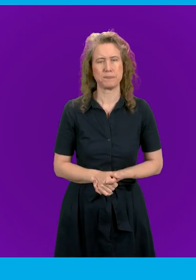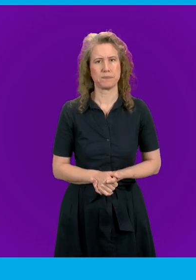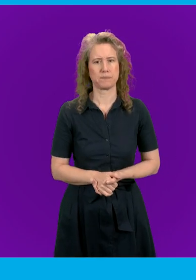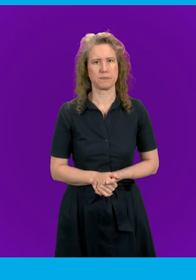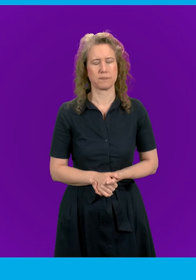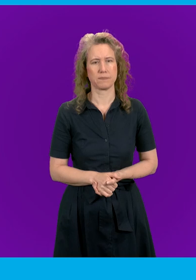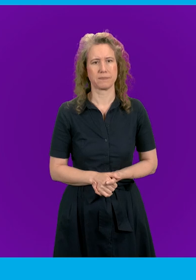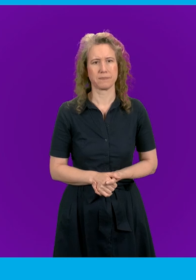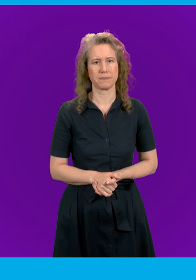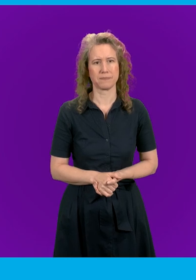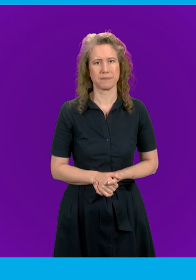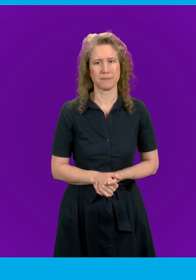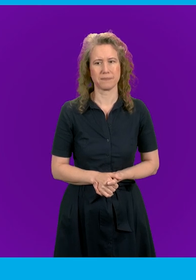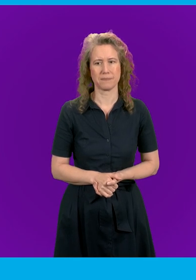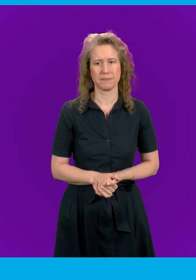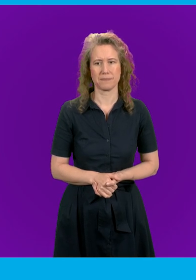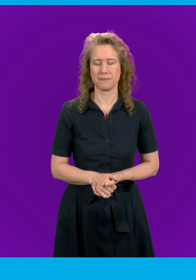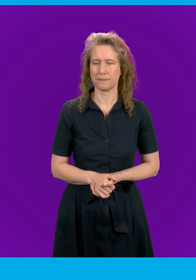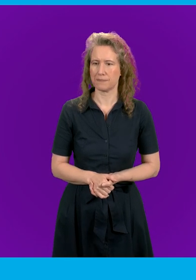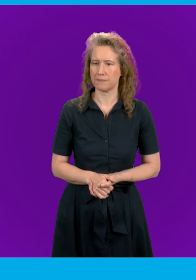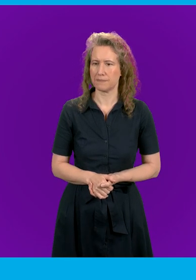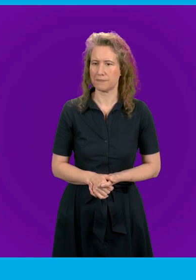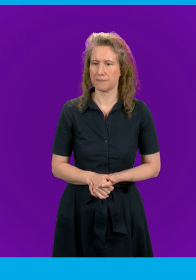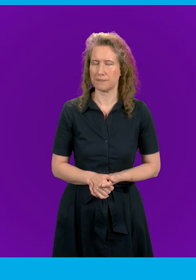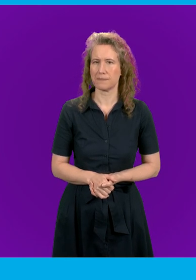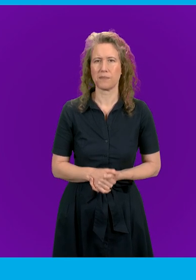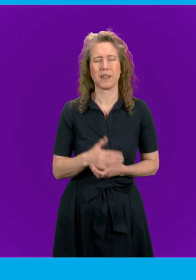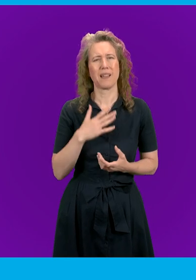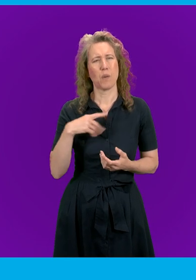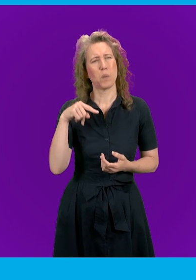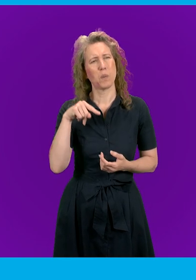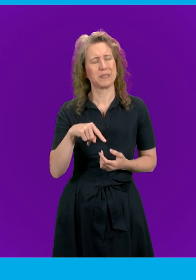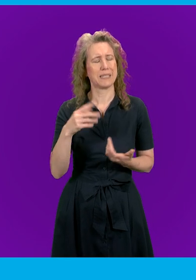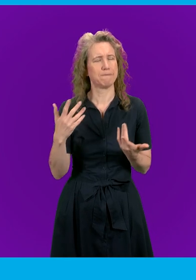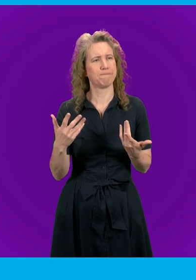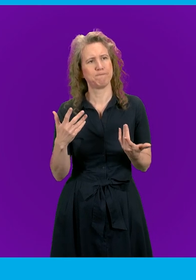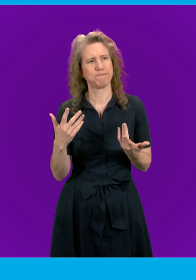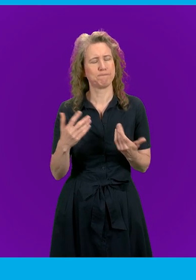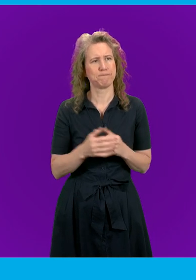I think making it less of a...